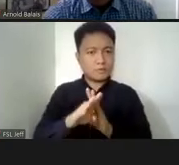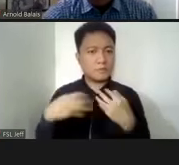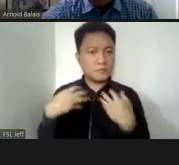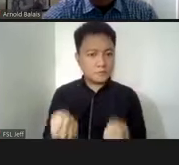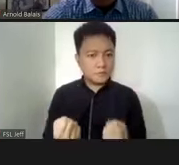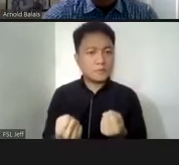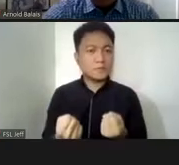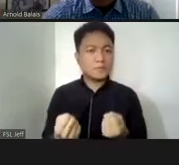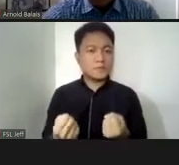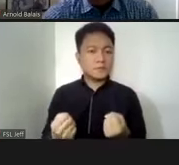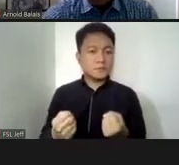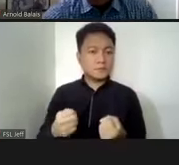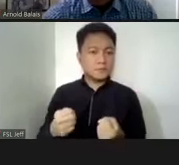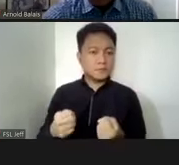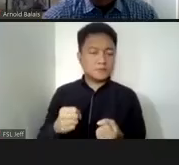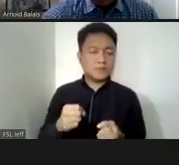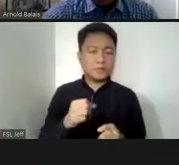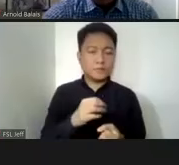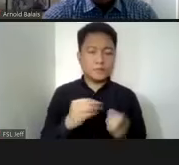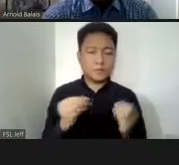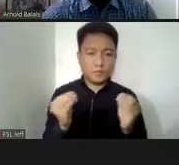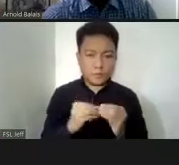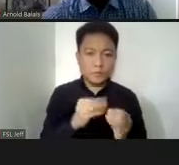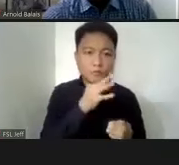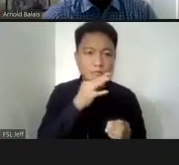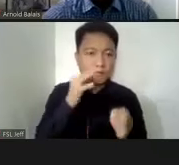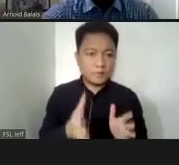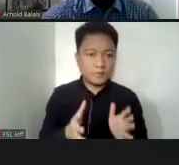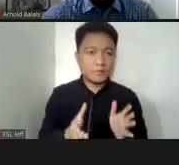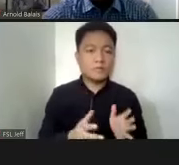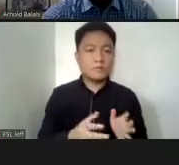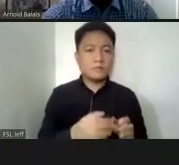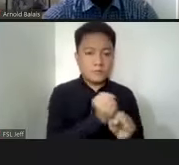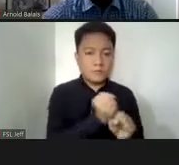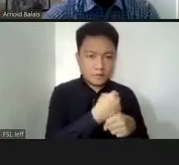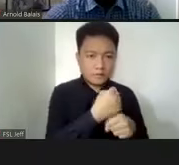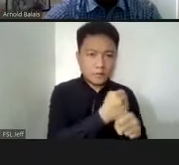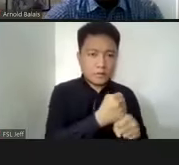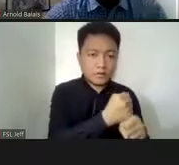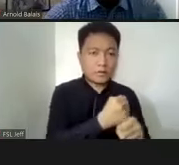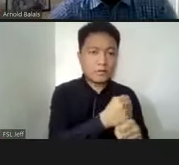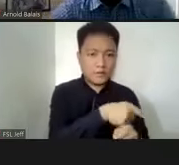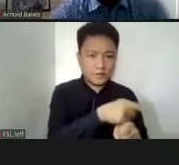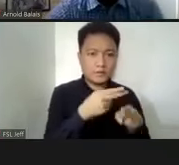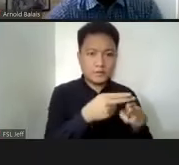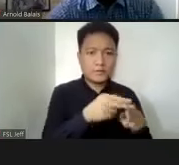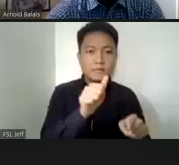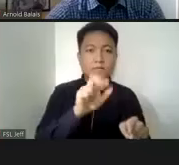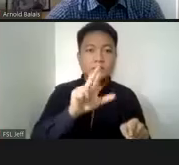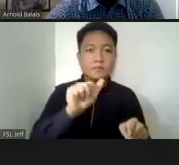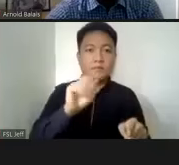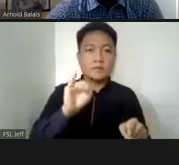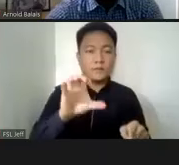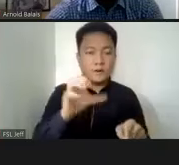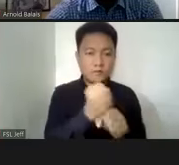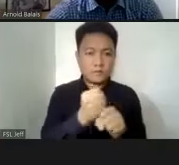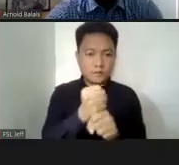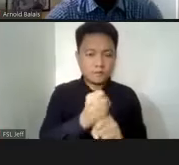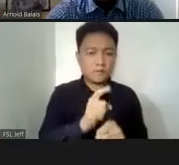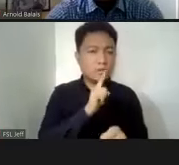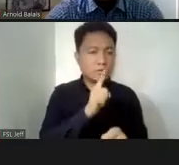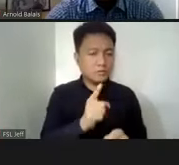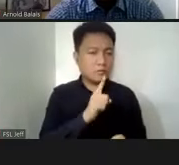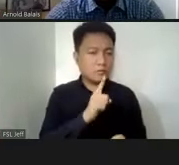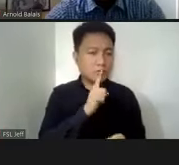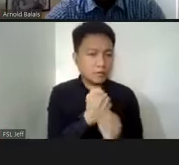they do, because there's a great potential within our own country itself. Therefore, we could boost our economy